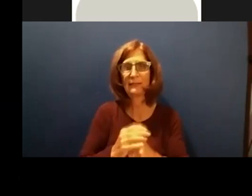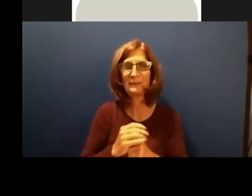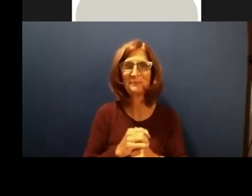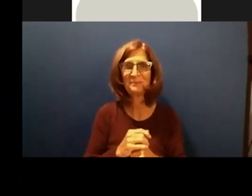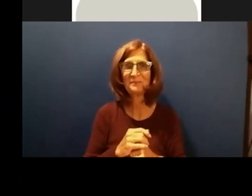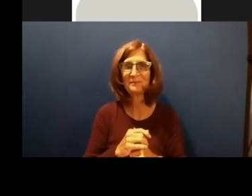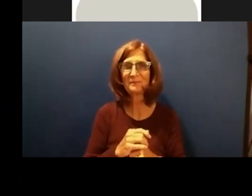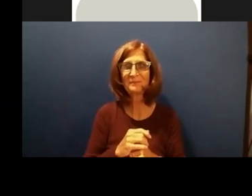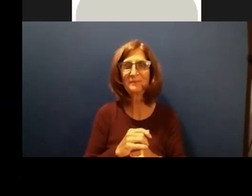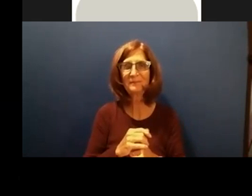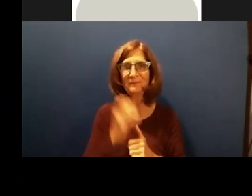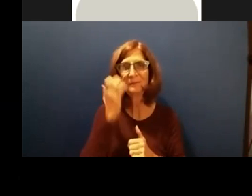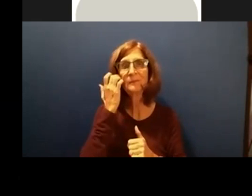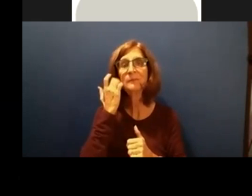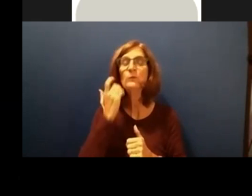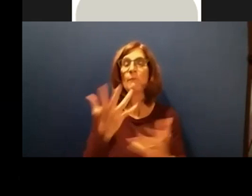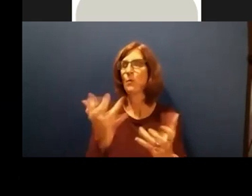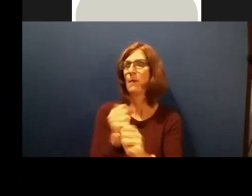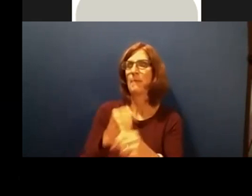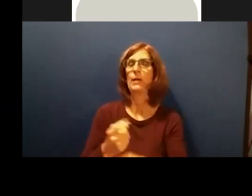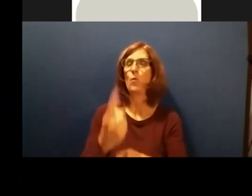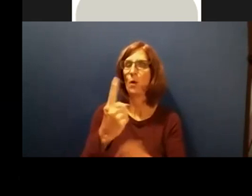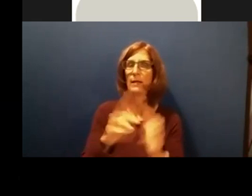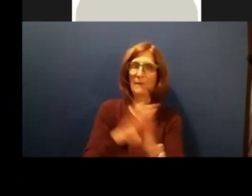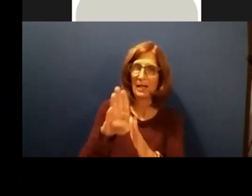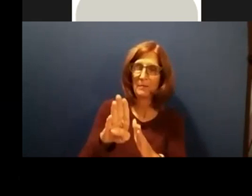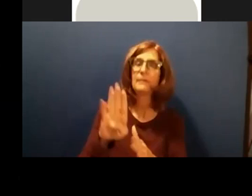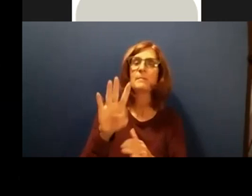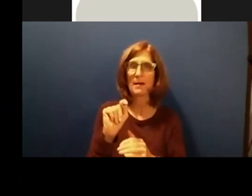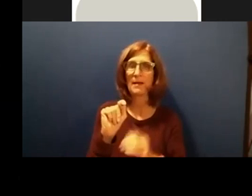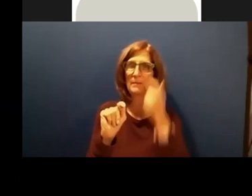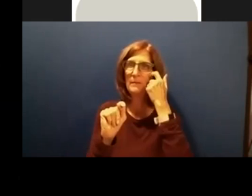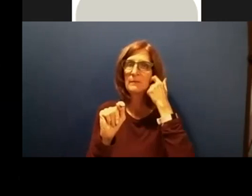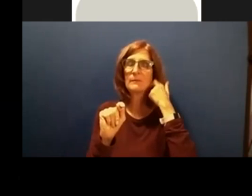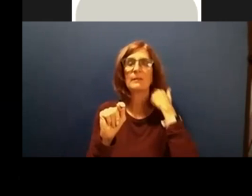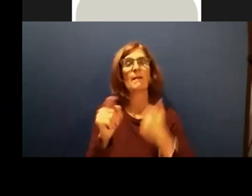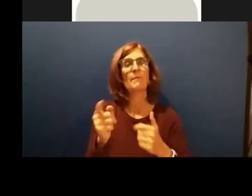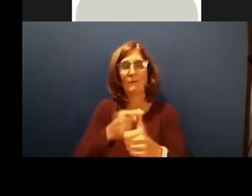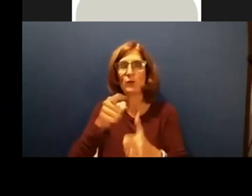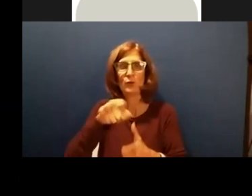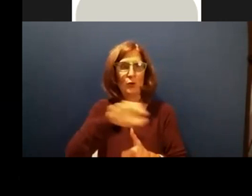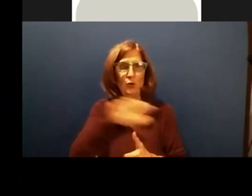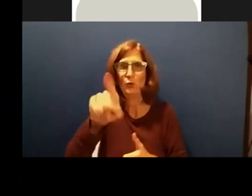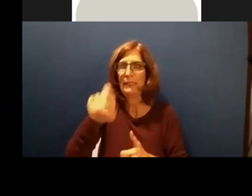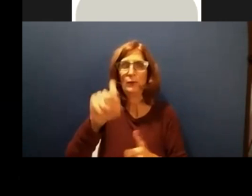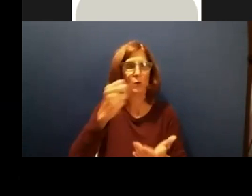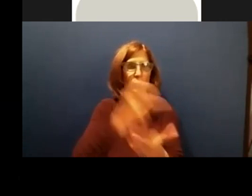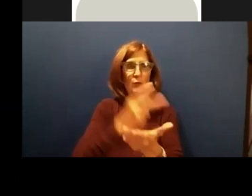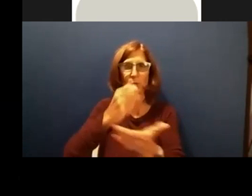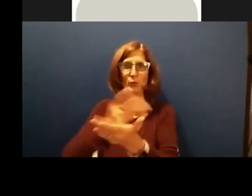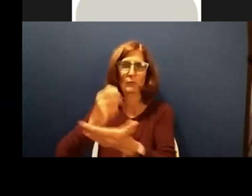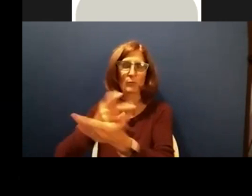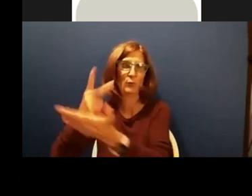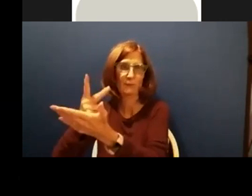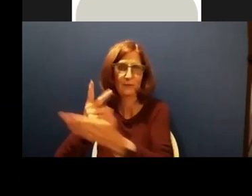as one development, but we cannot do that without the parcels that are here represented in this